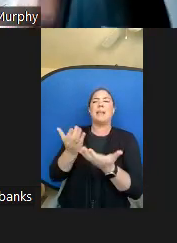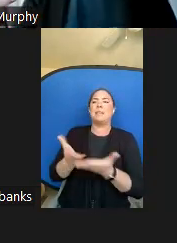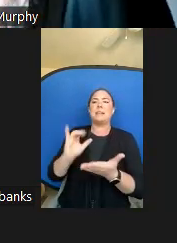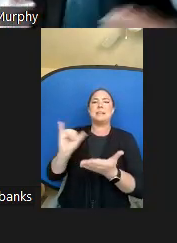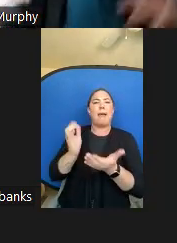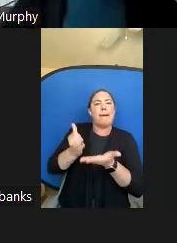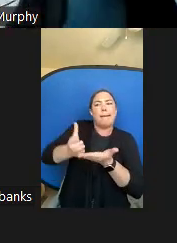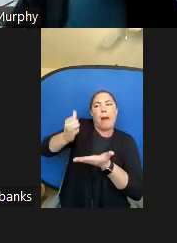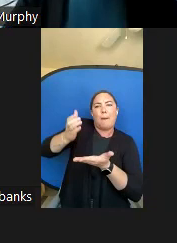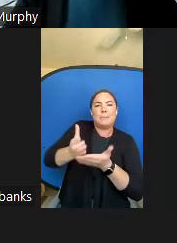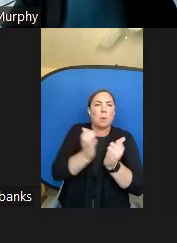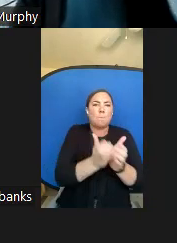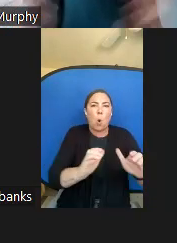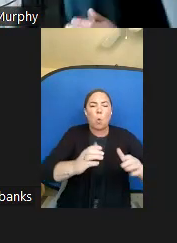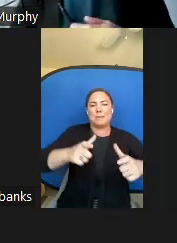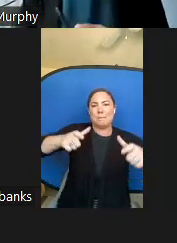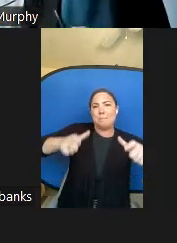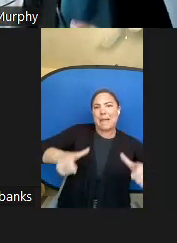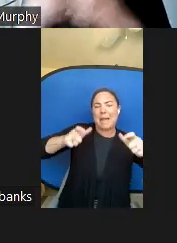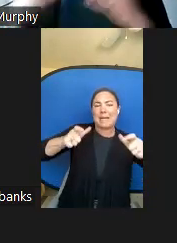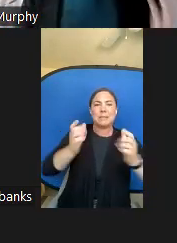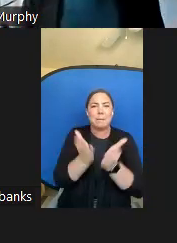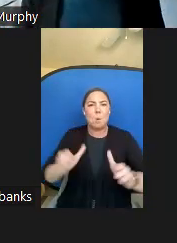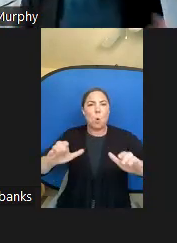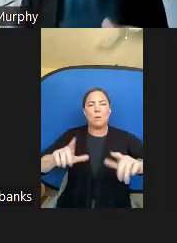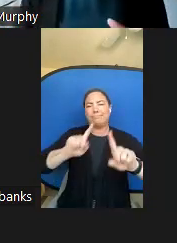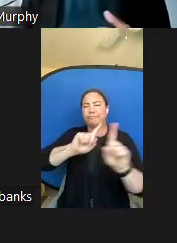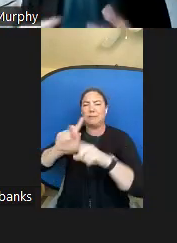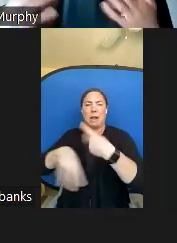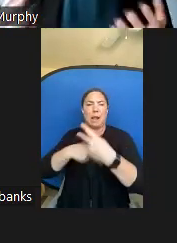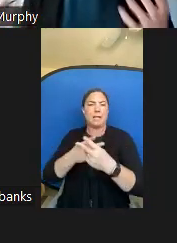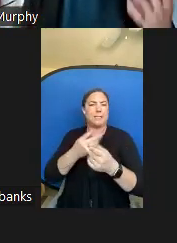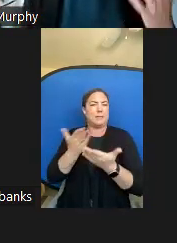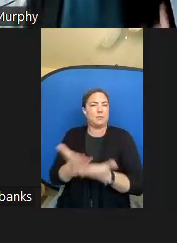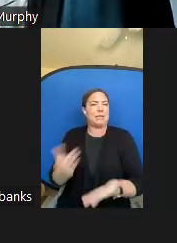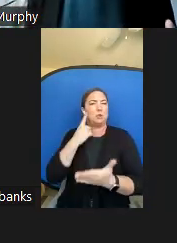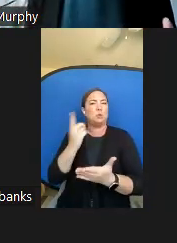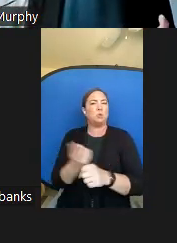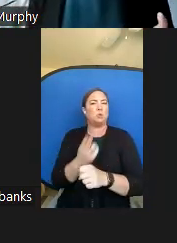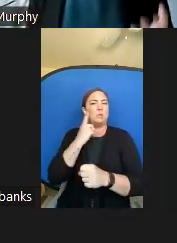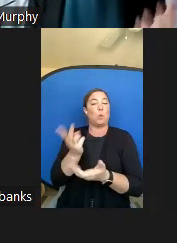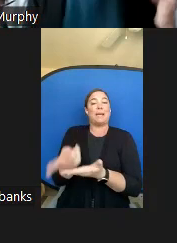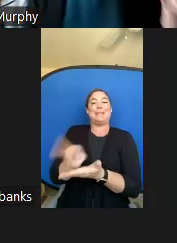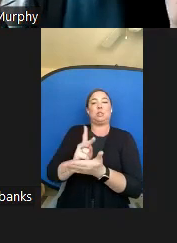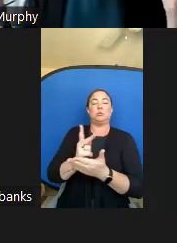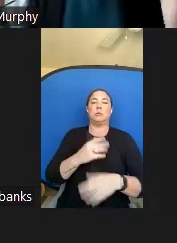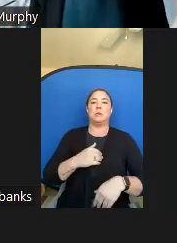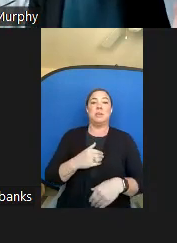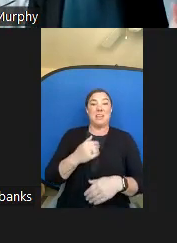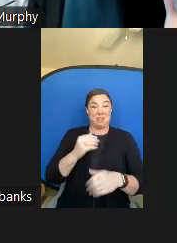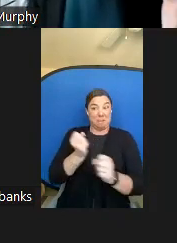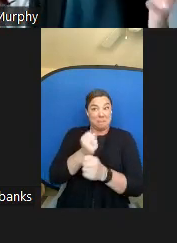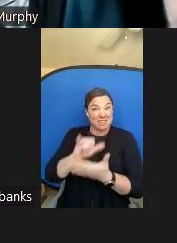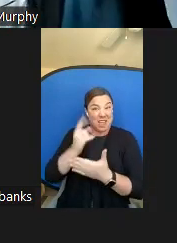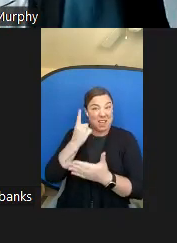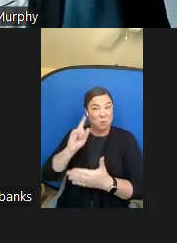and bowls and plates and platters, those types of things. And it manufactured those ceramics for 7 centuries. So to put that in